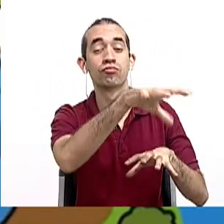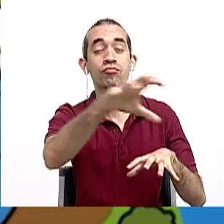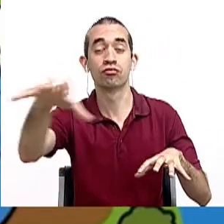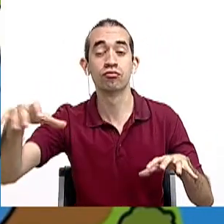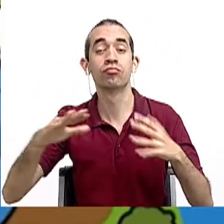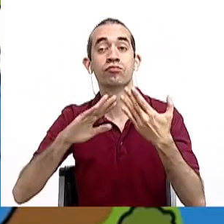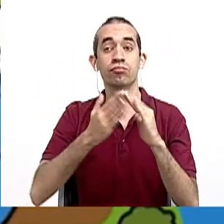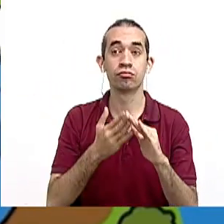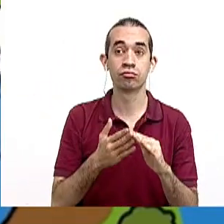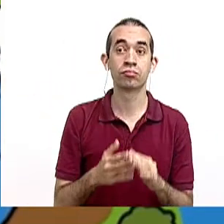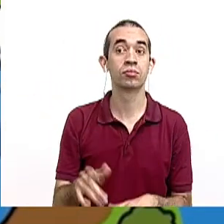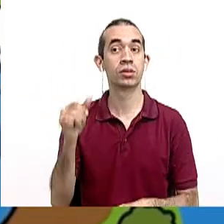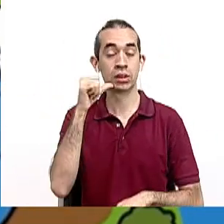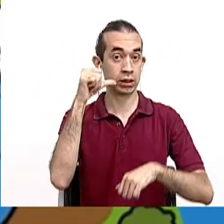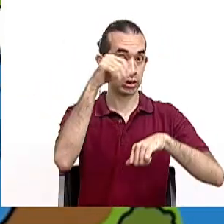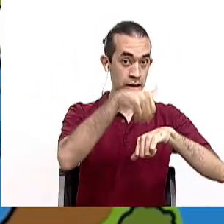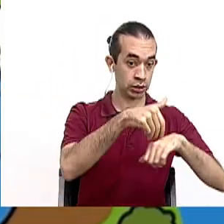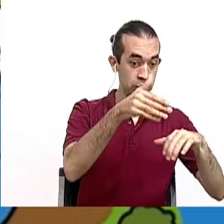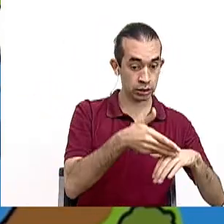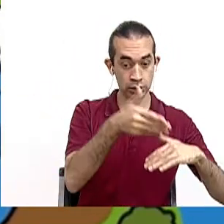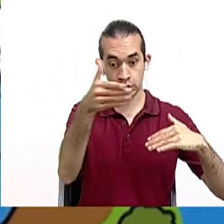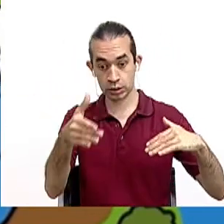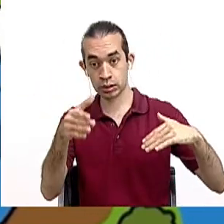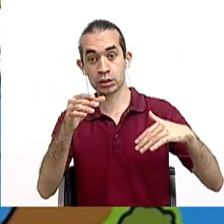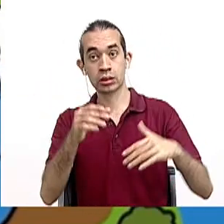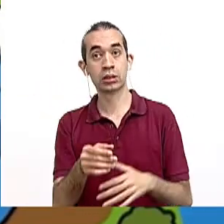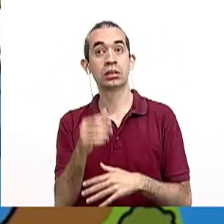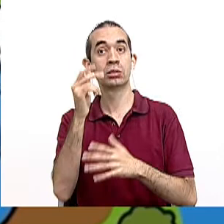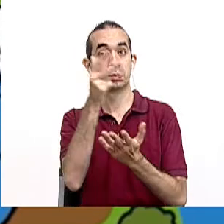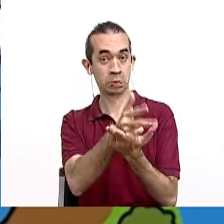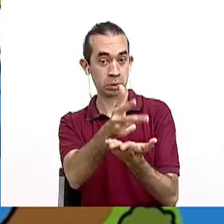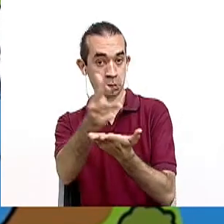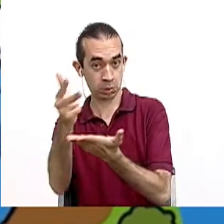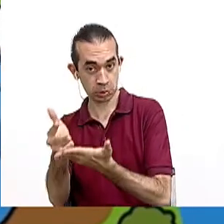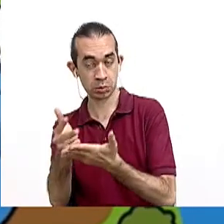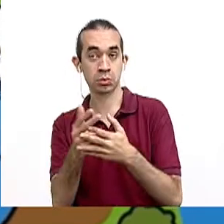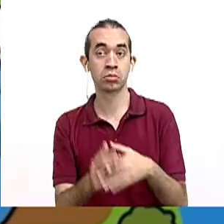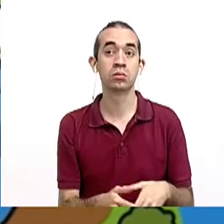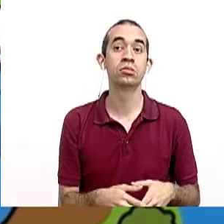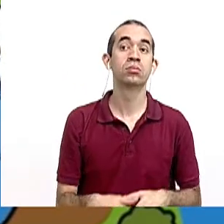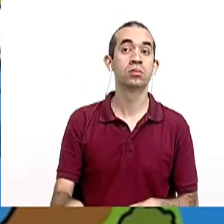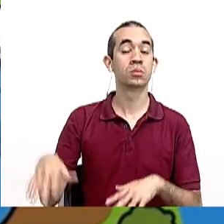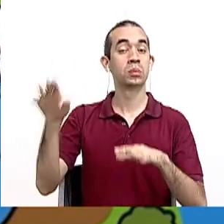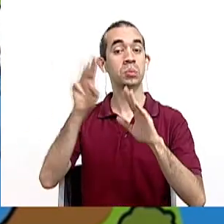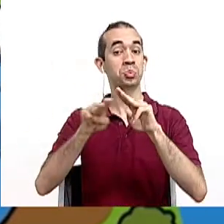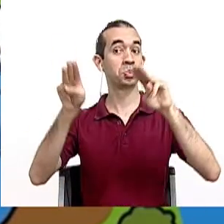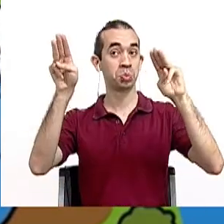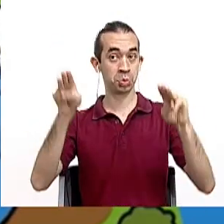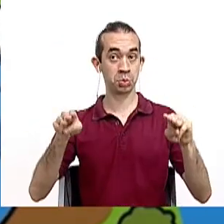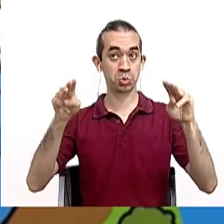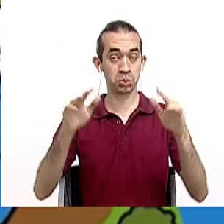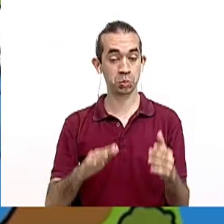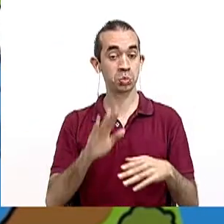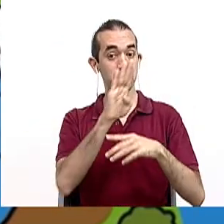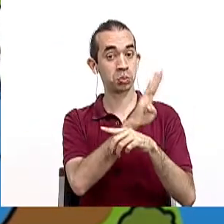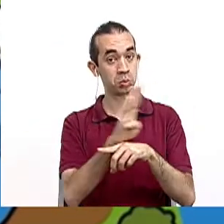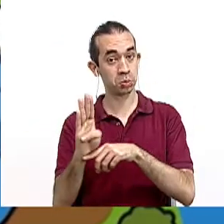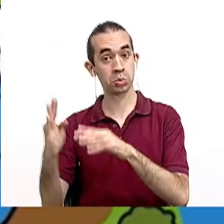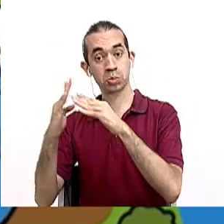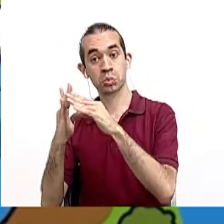town. There's a post office next to the station. There's a museum, a bank, and a